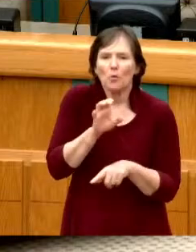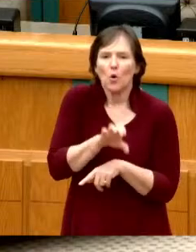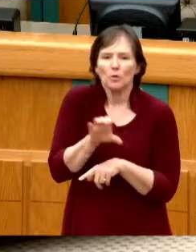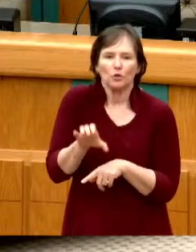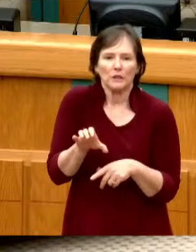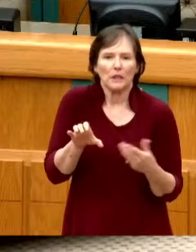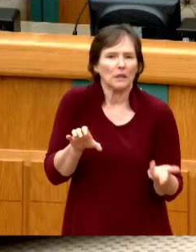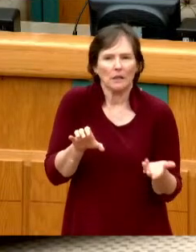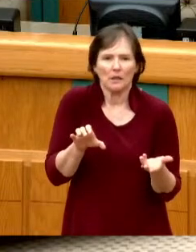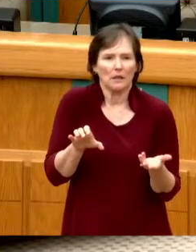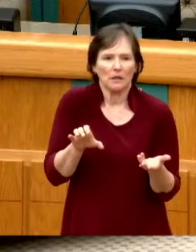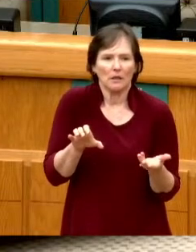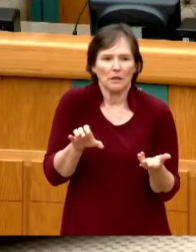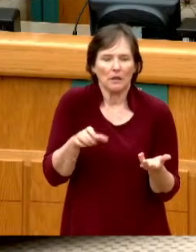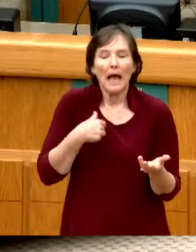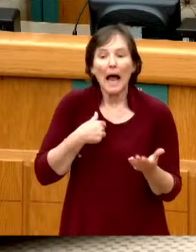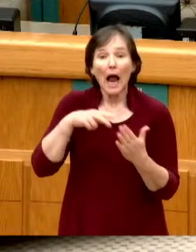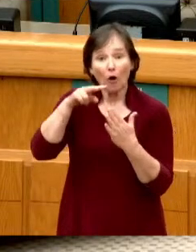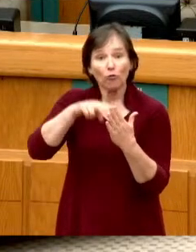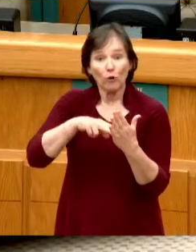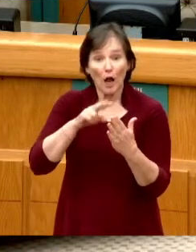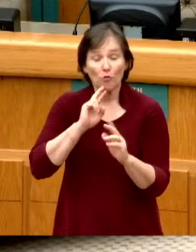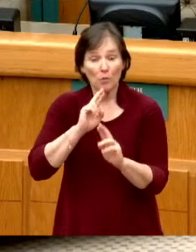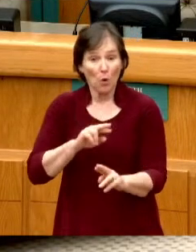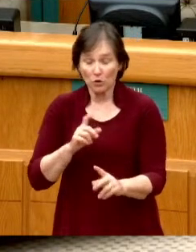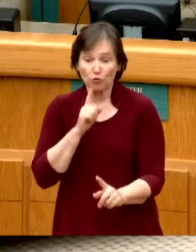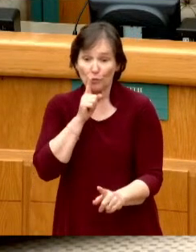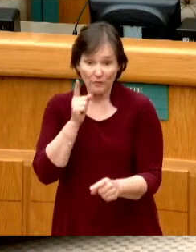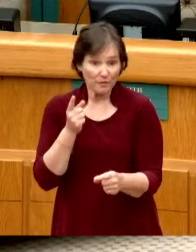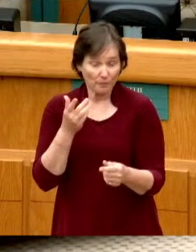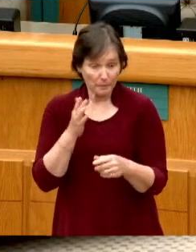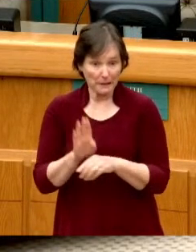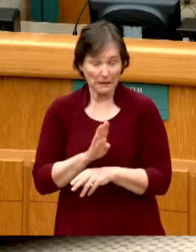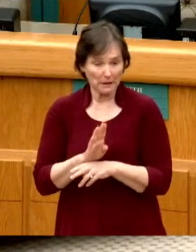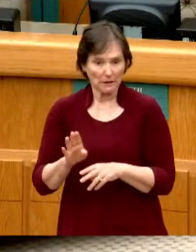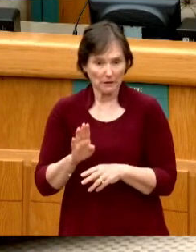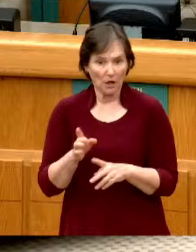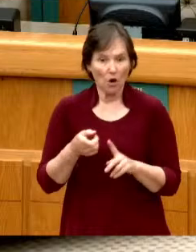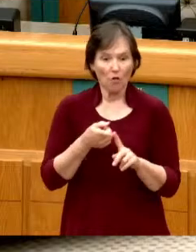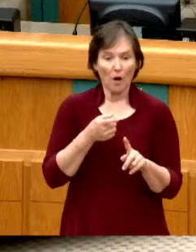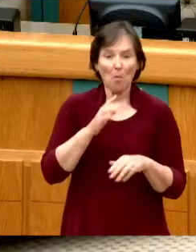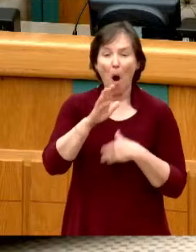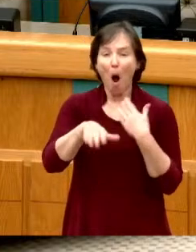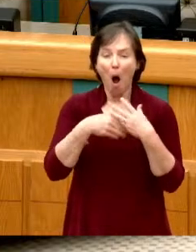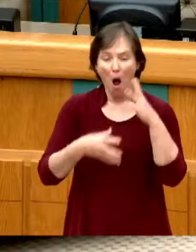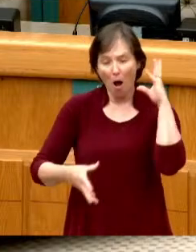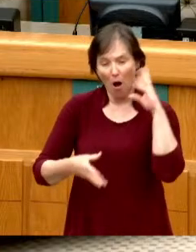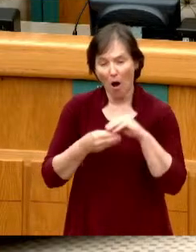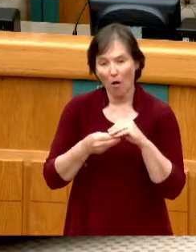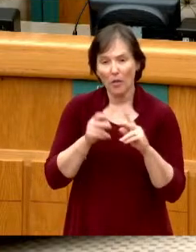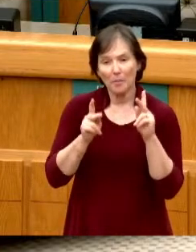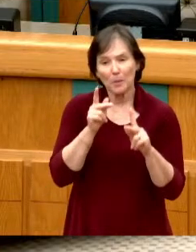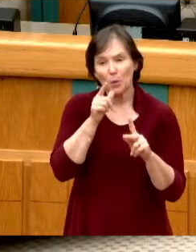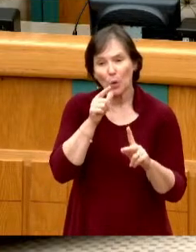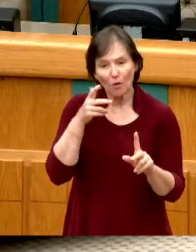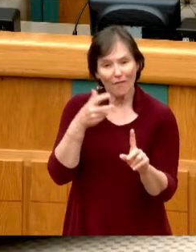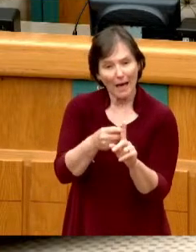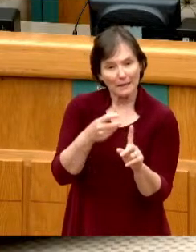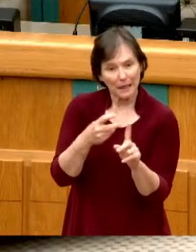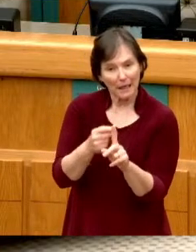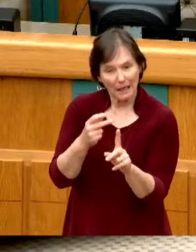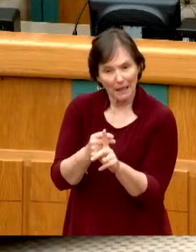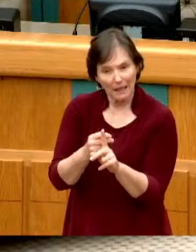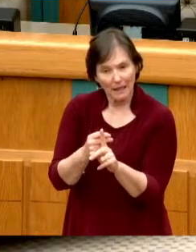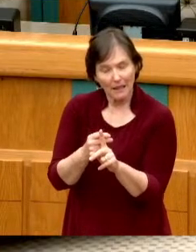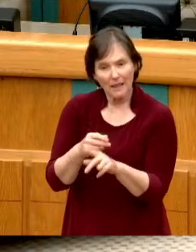tell you, I've run the reports, and it's accurate. So out of that 7,380, 7,100 came from